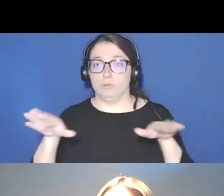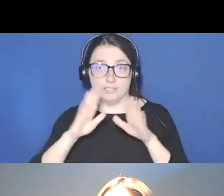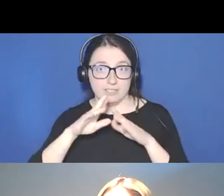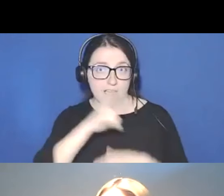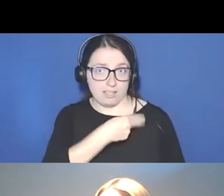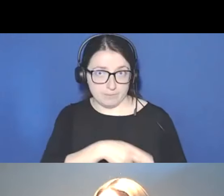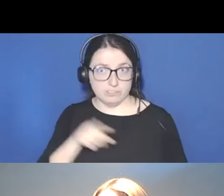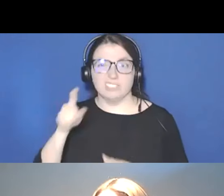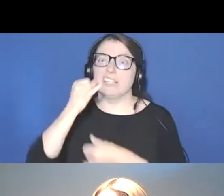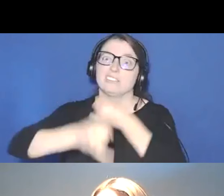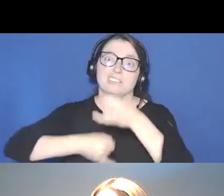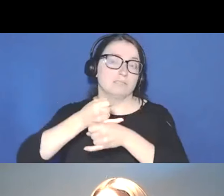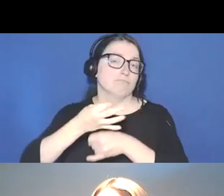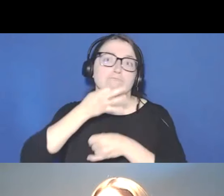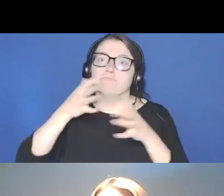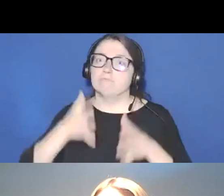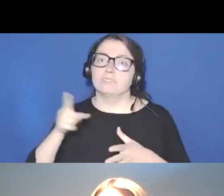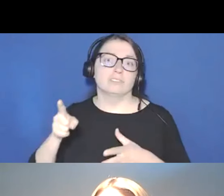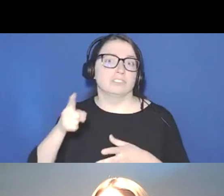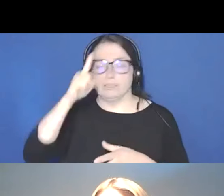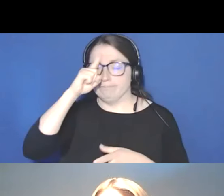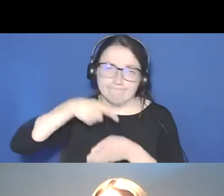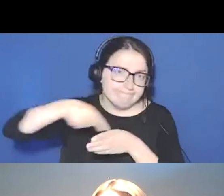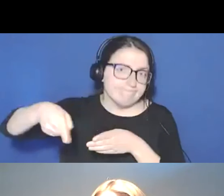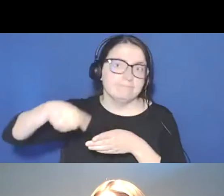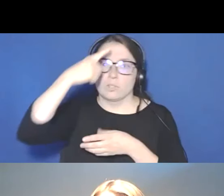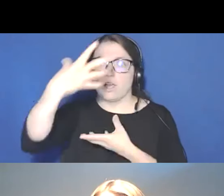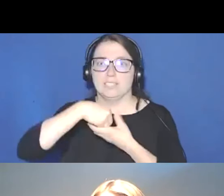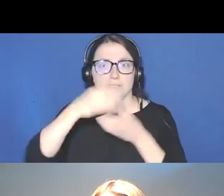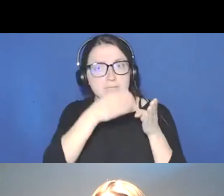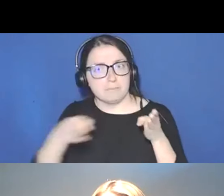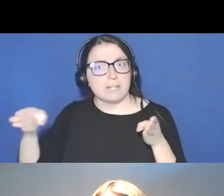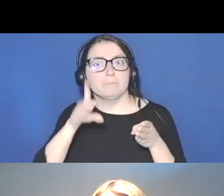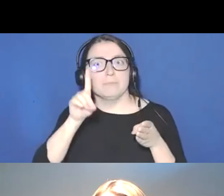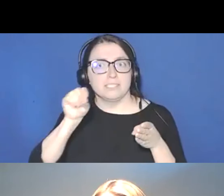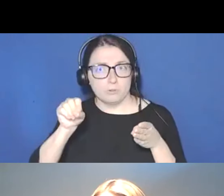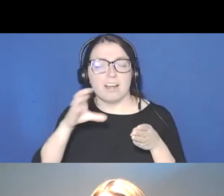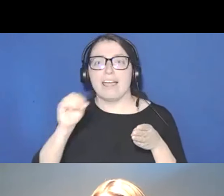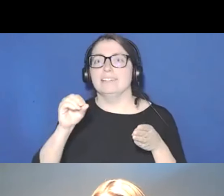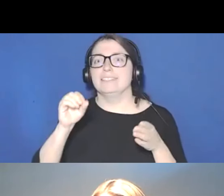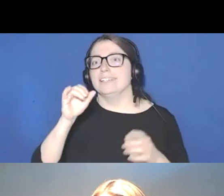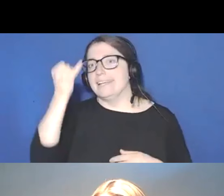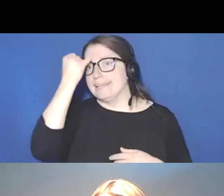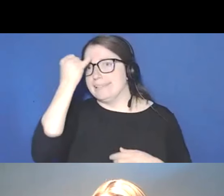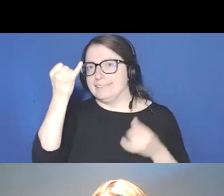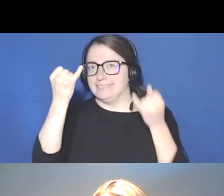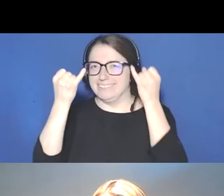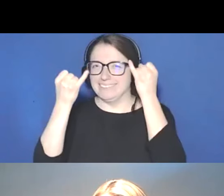internationally renowned expert in autism spectrum disorders and intellectual and developmental disabilities, although she probably doesn't want